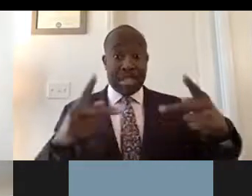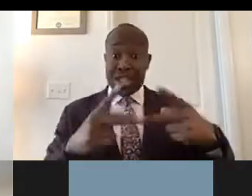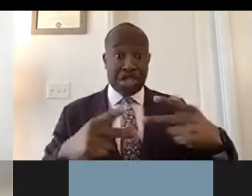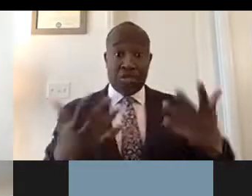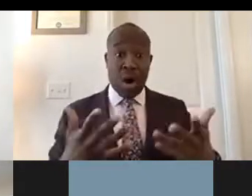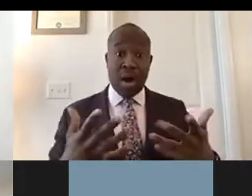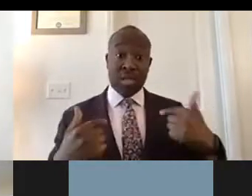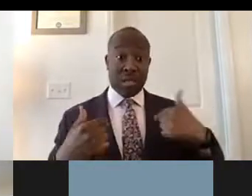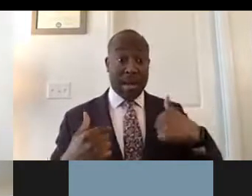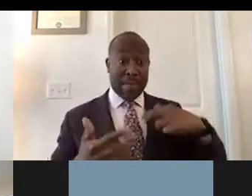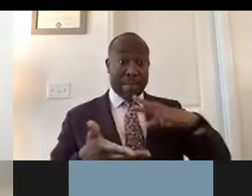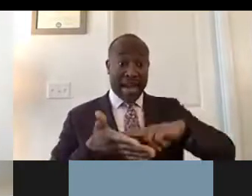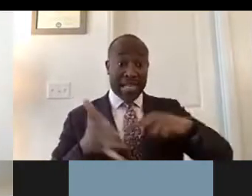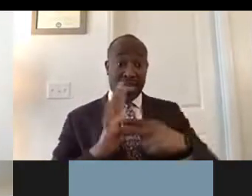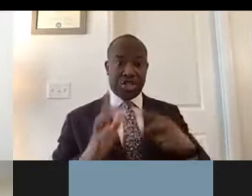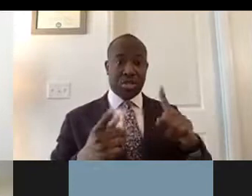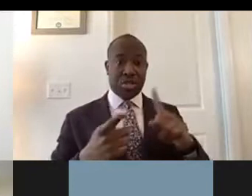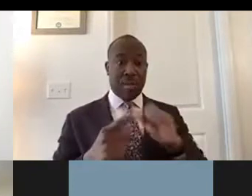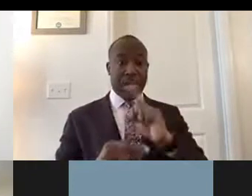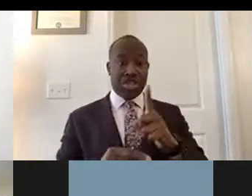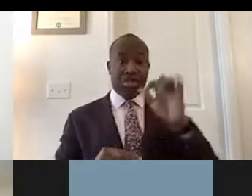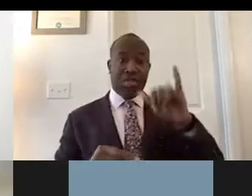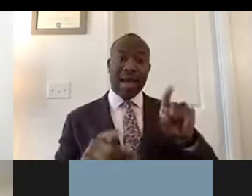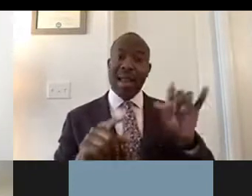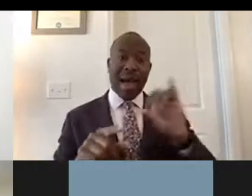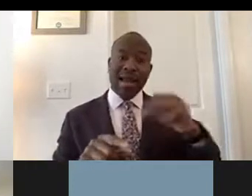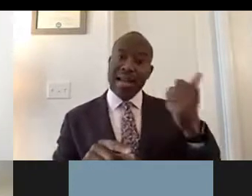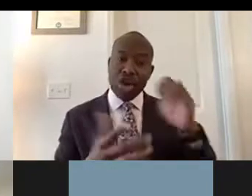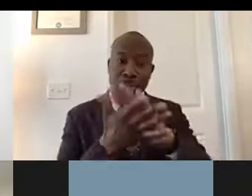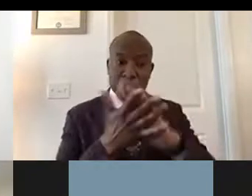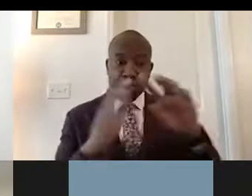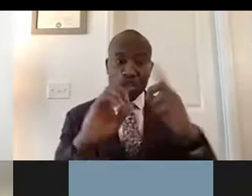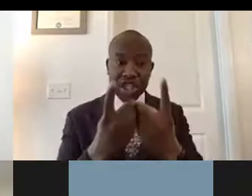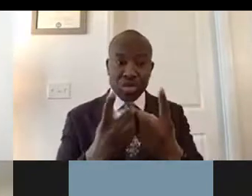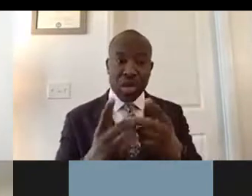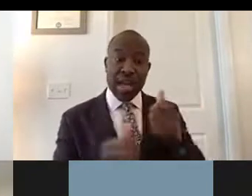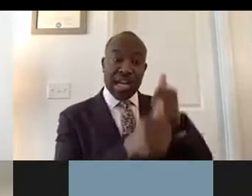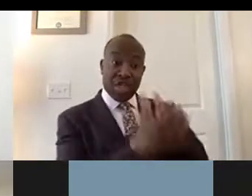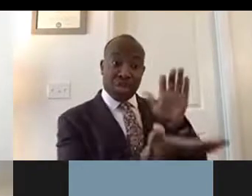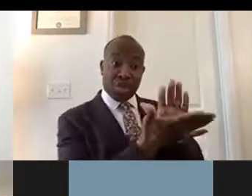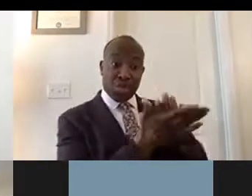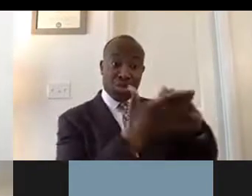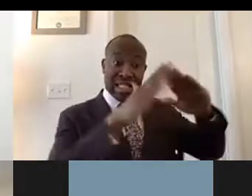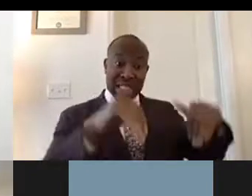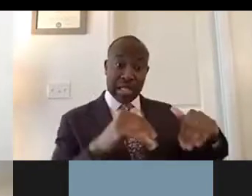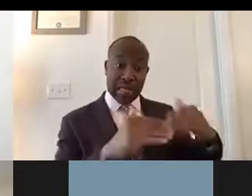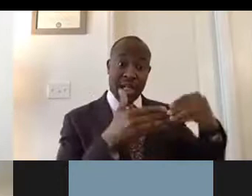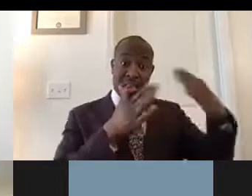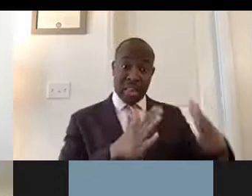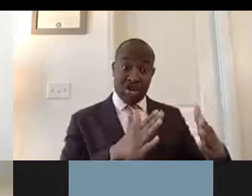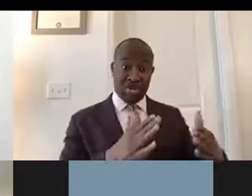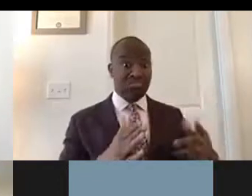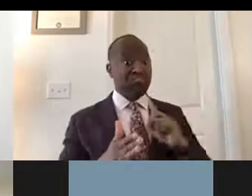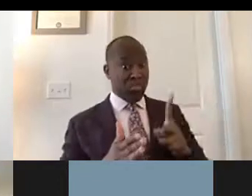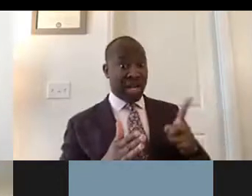loss of identity. And so my position and my intention is to make sure that we are just like any other school district, where